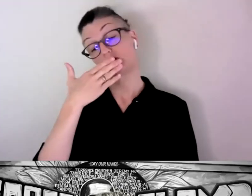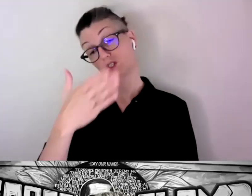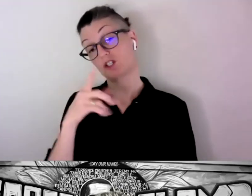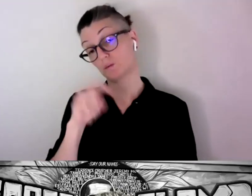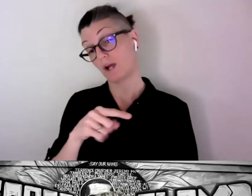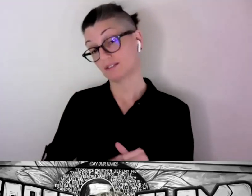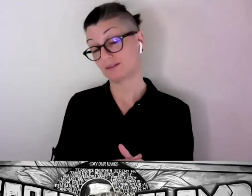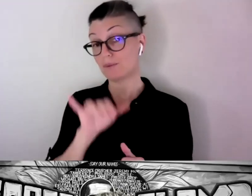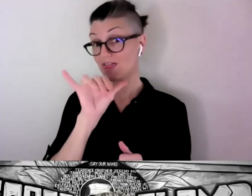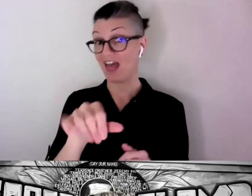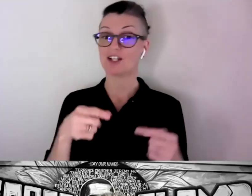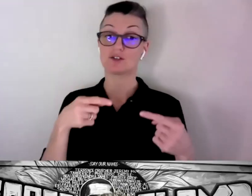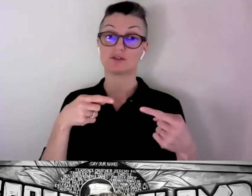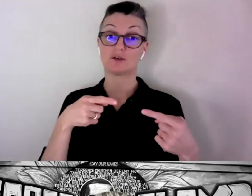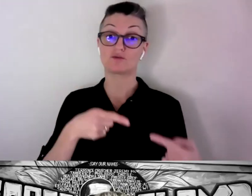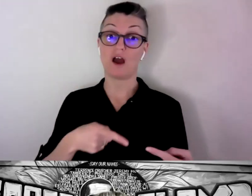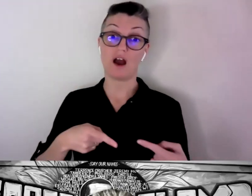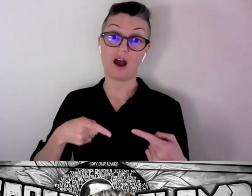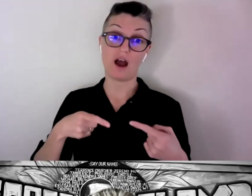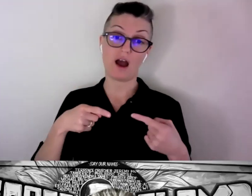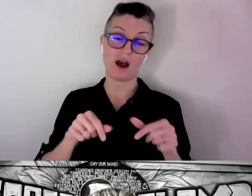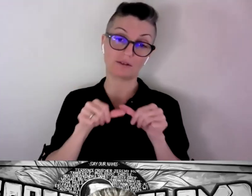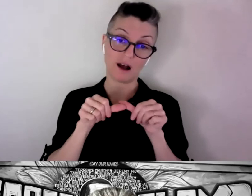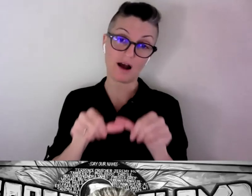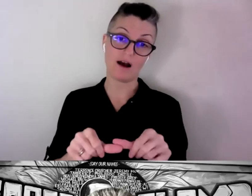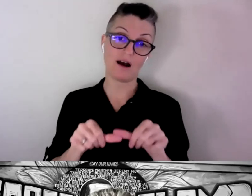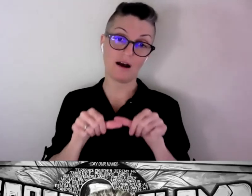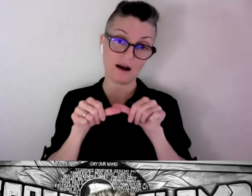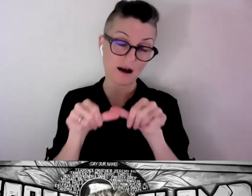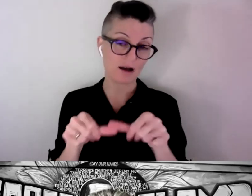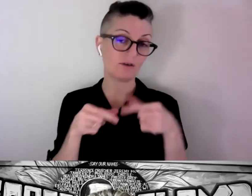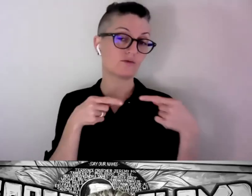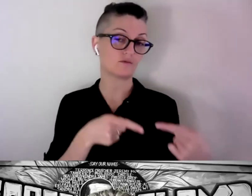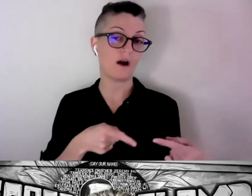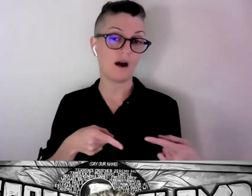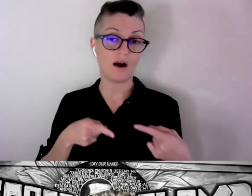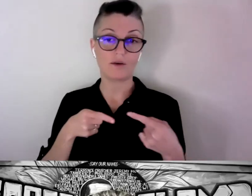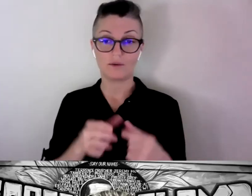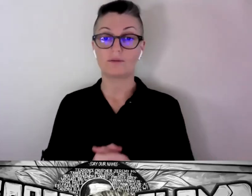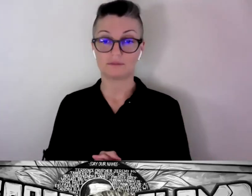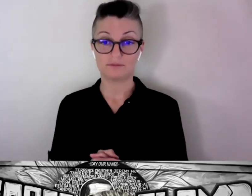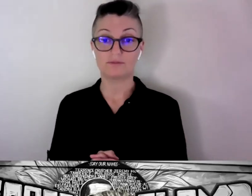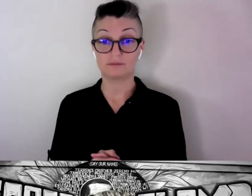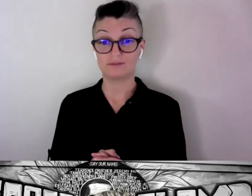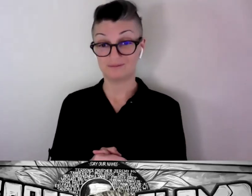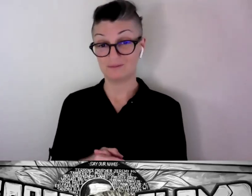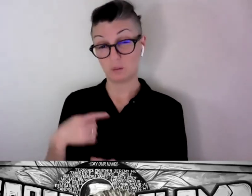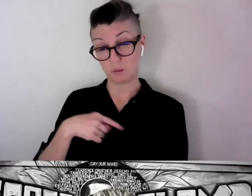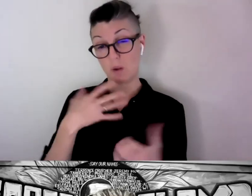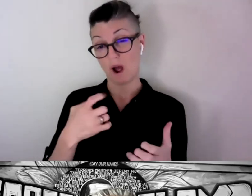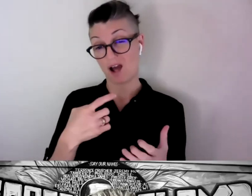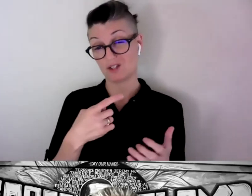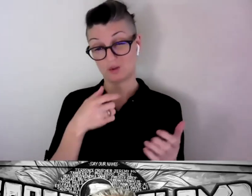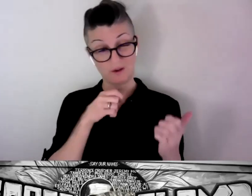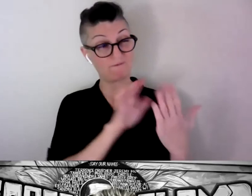that's a constant struggle, right? That's a constant struggle. You know, on one hand, um, you do want to deal with the realities, and that